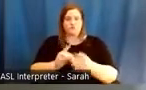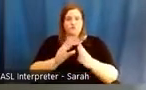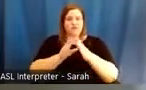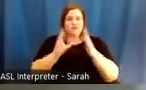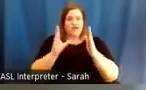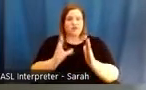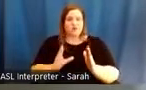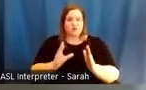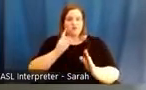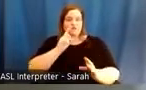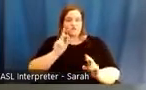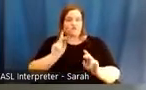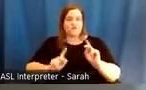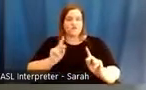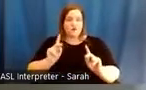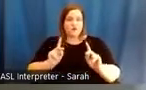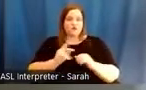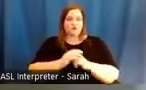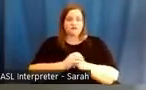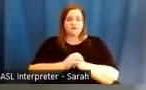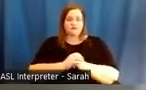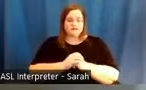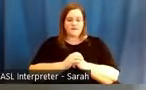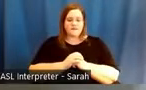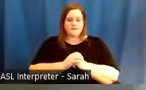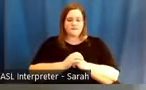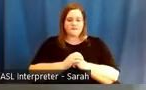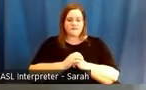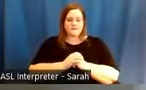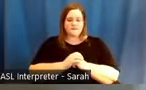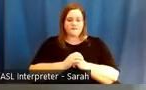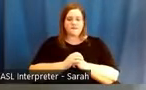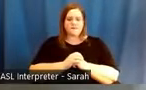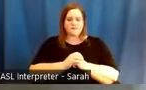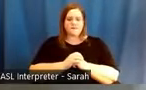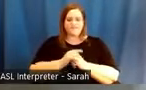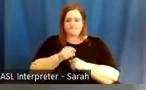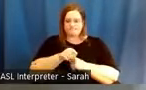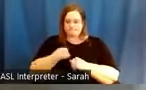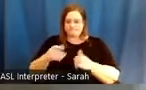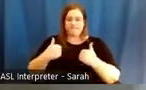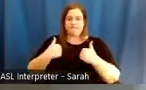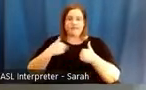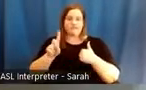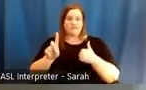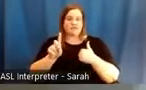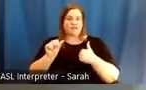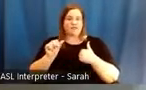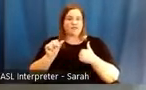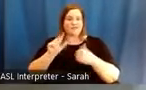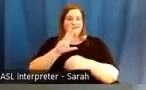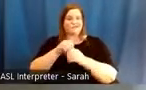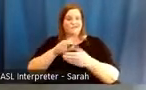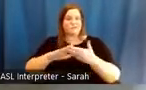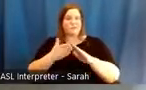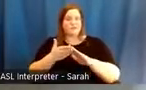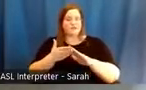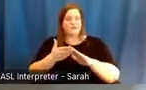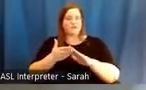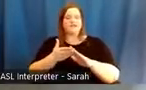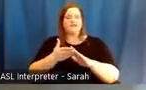folks who are folks in the disability community. So a few